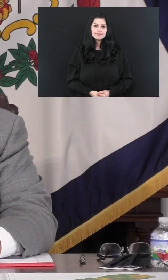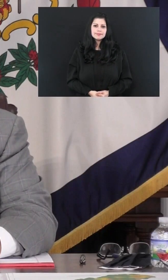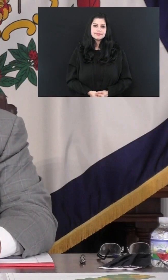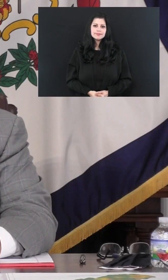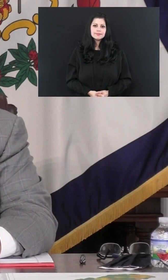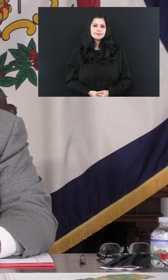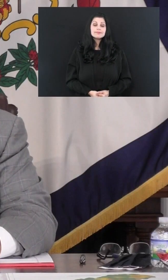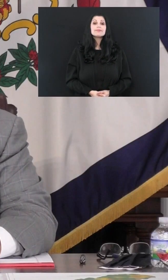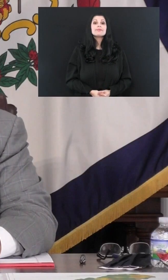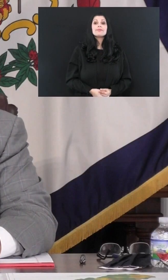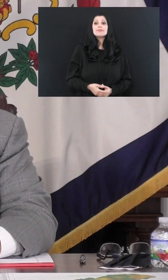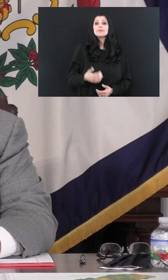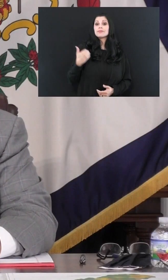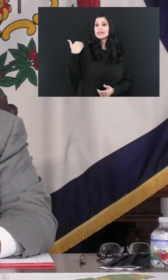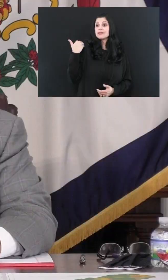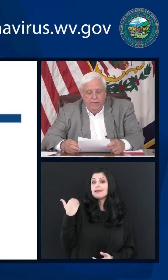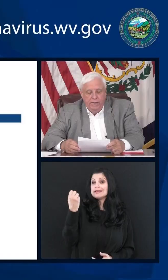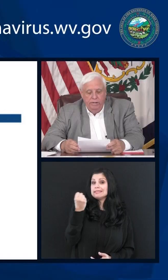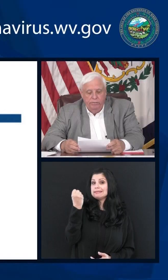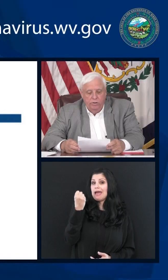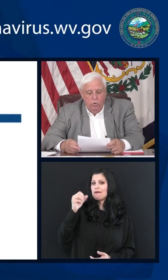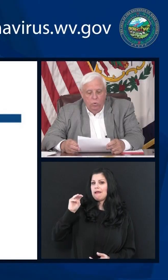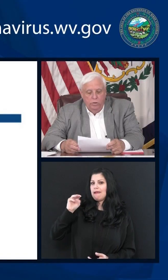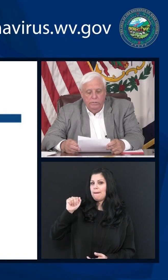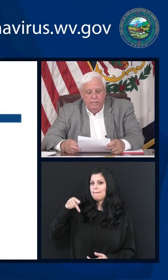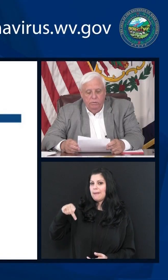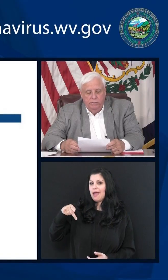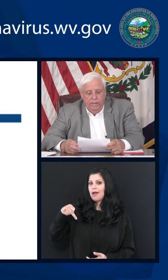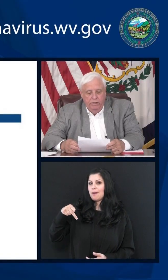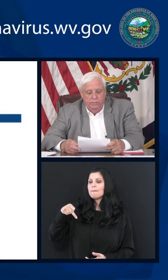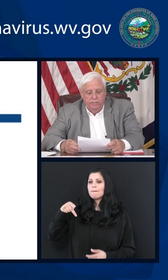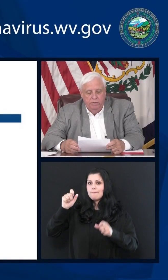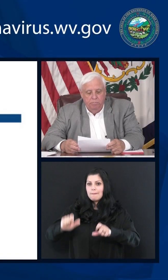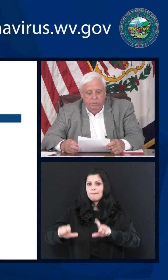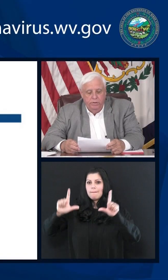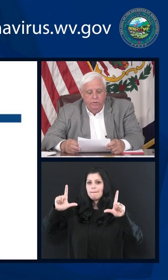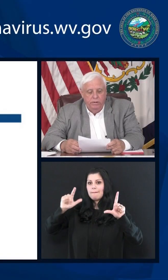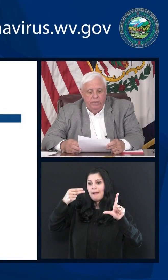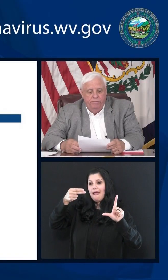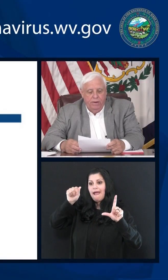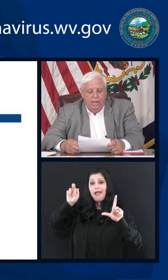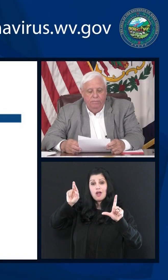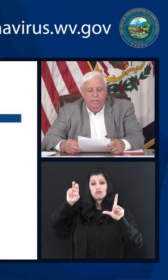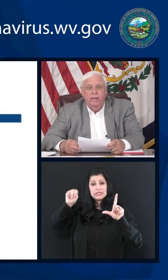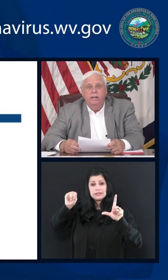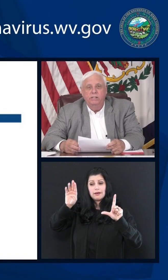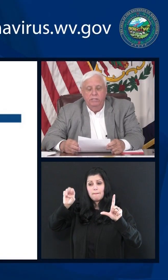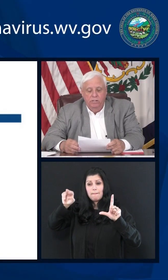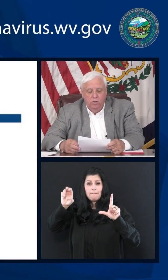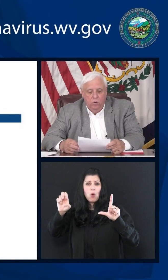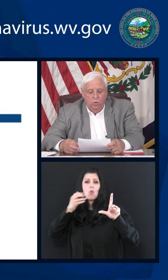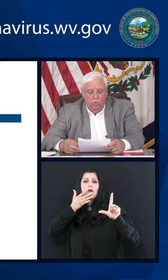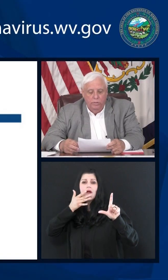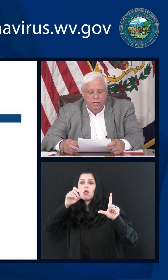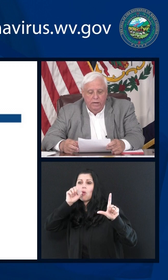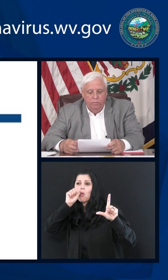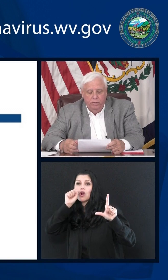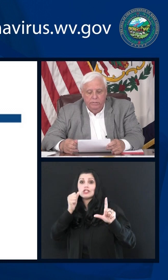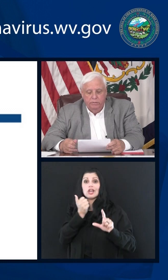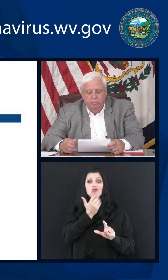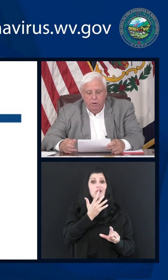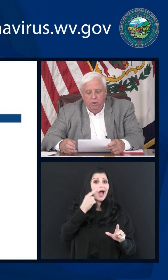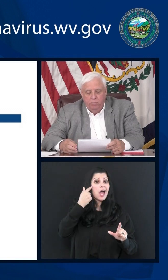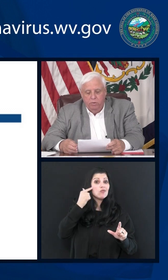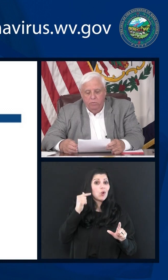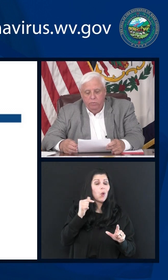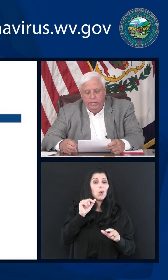Our Saturday map showed 2 counties in orange, that was Harrison and Boone, and 5 counties in gold,